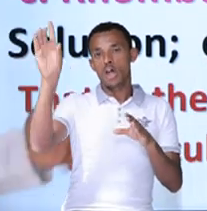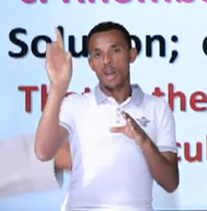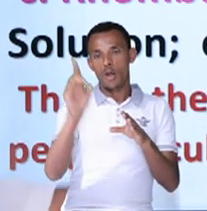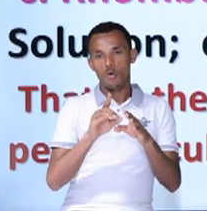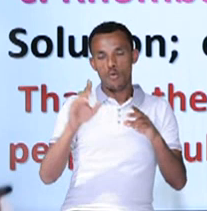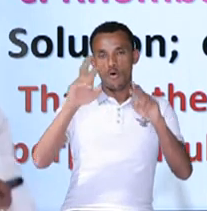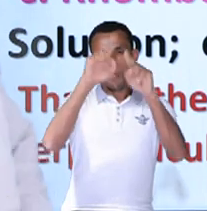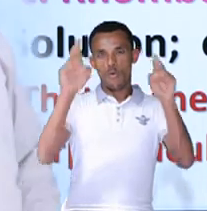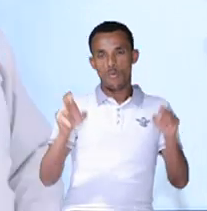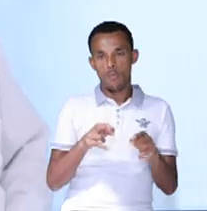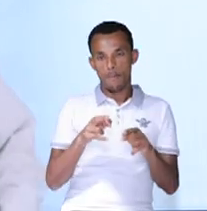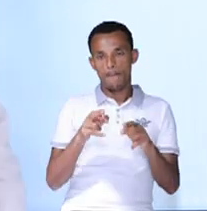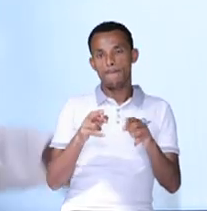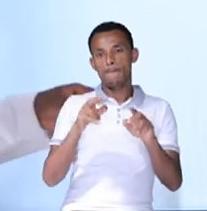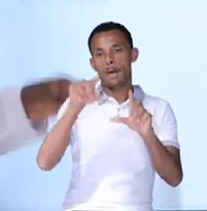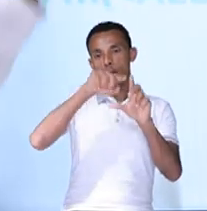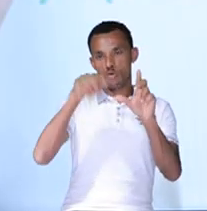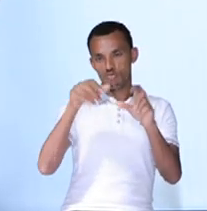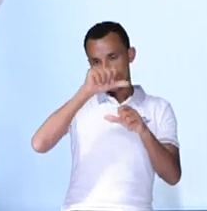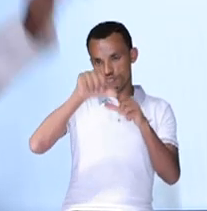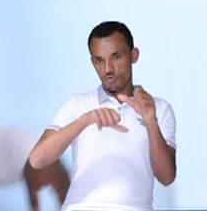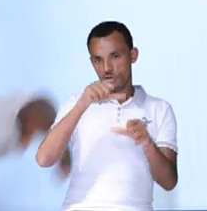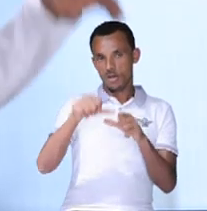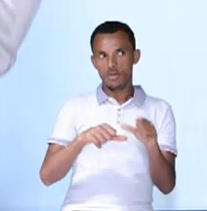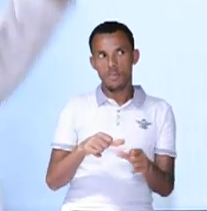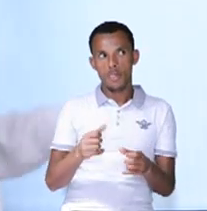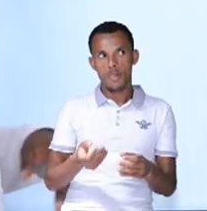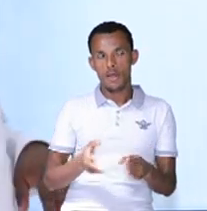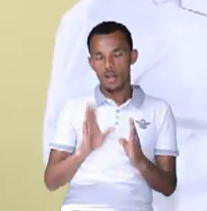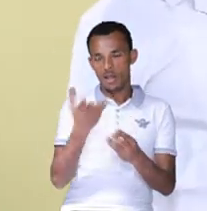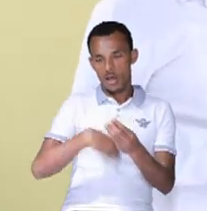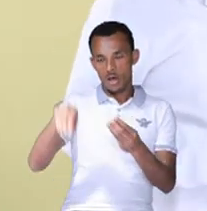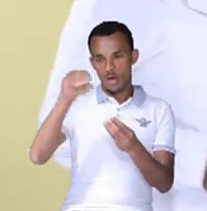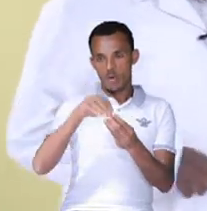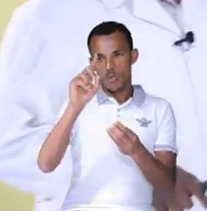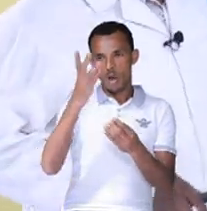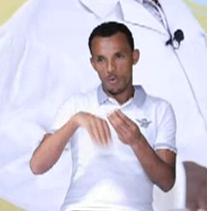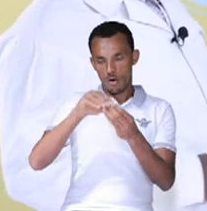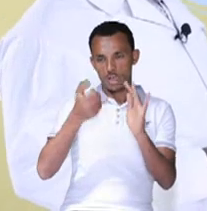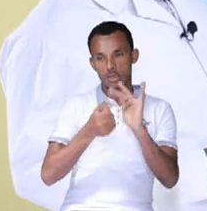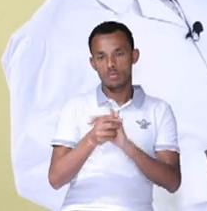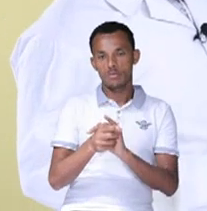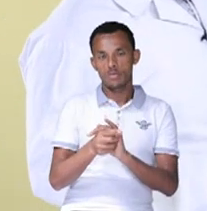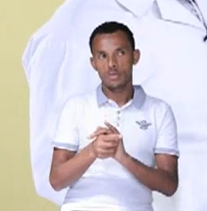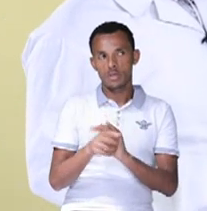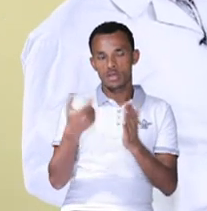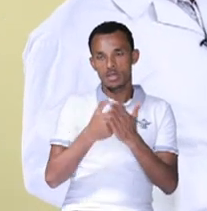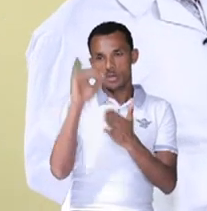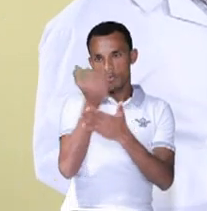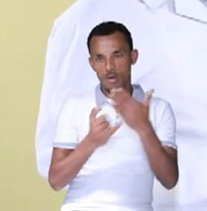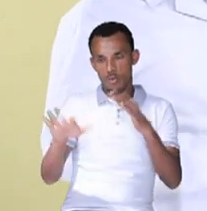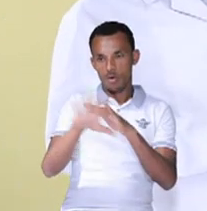diagonal of rhombus perpendicular to each other. Let's add one more examples. In the